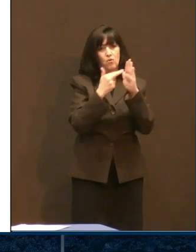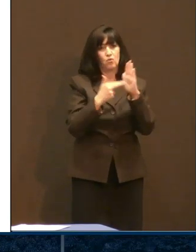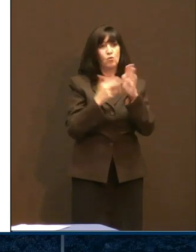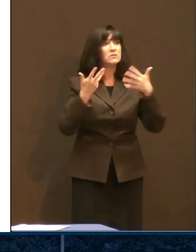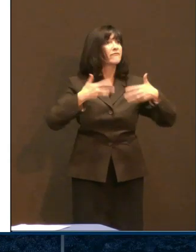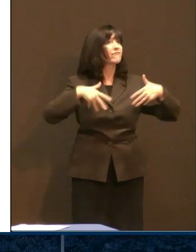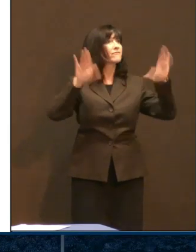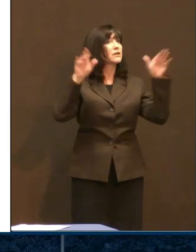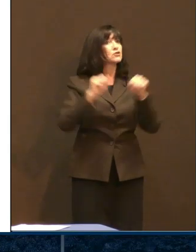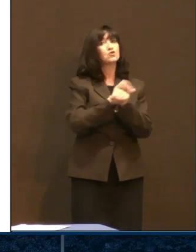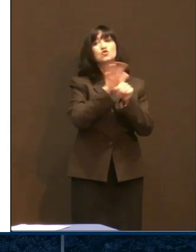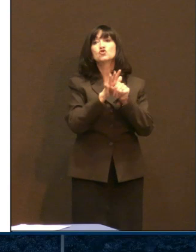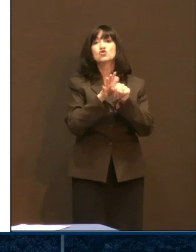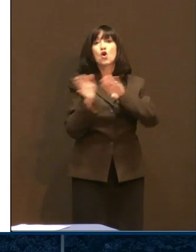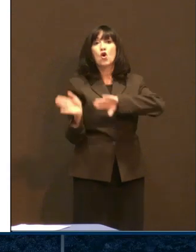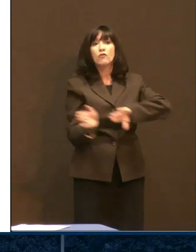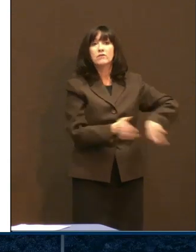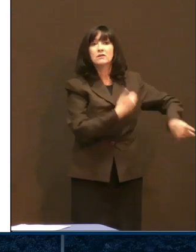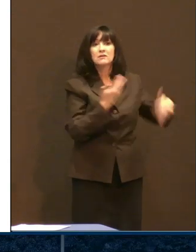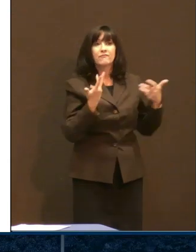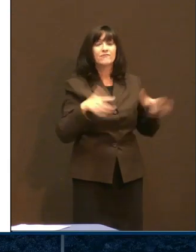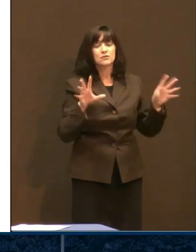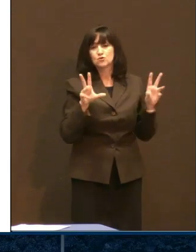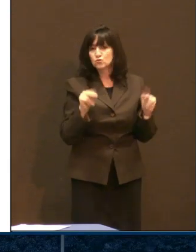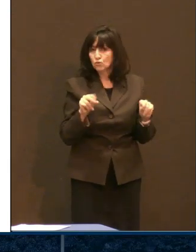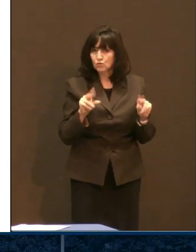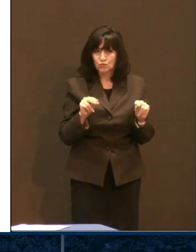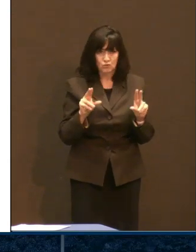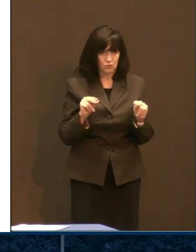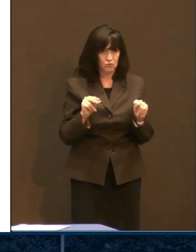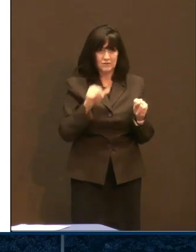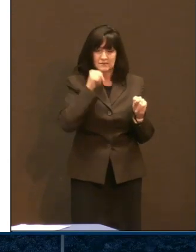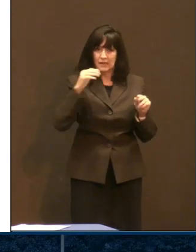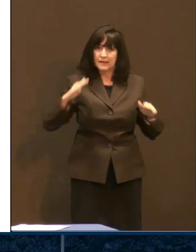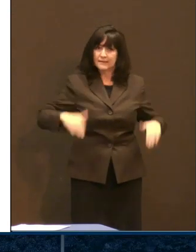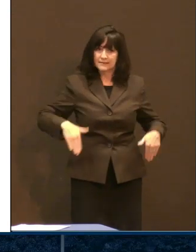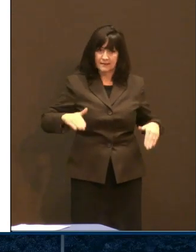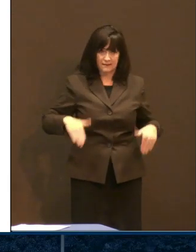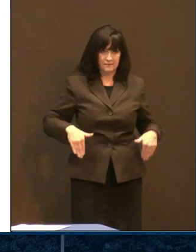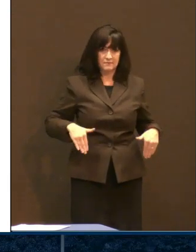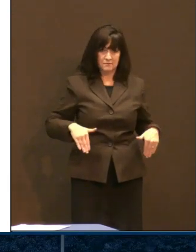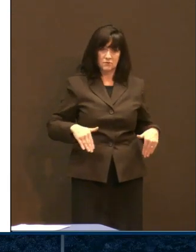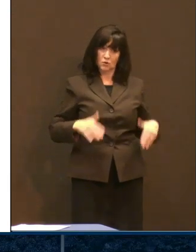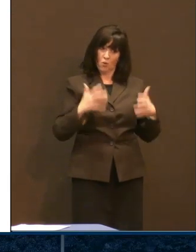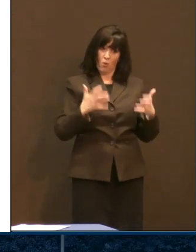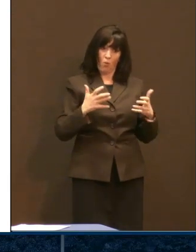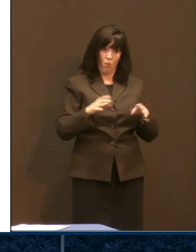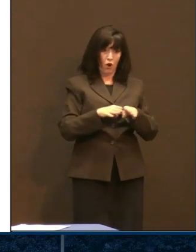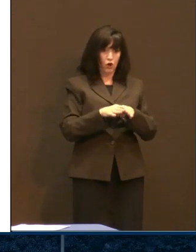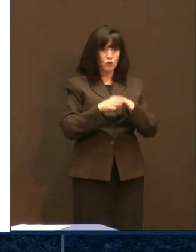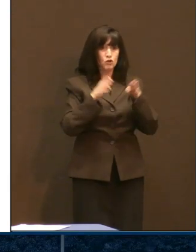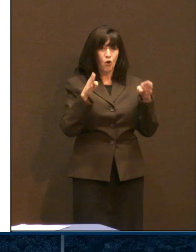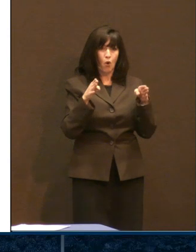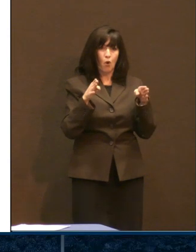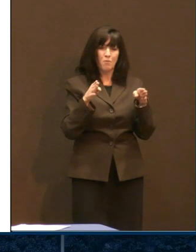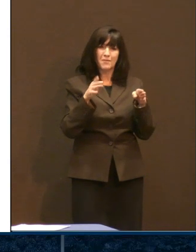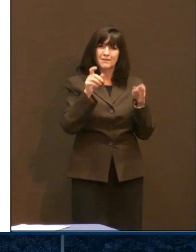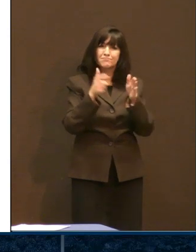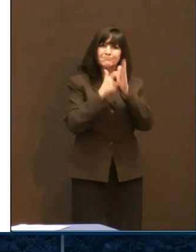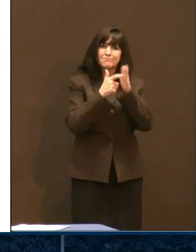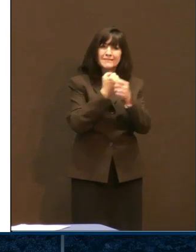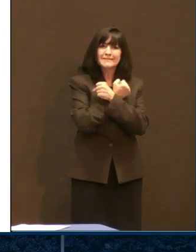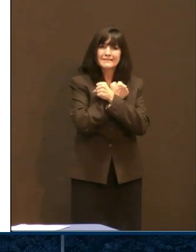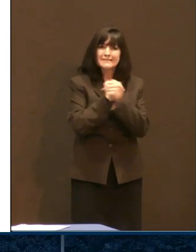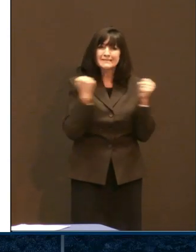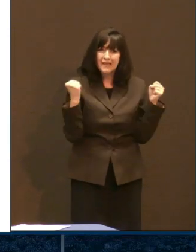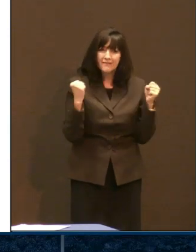data, use the input we get from folks, and part of that is how can you reopen your business sector safely,